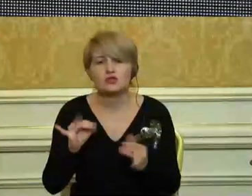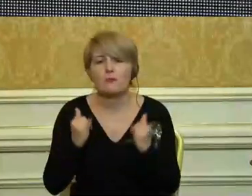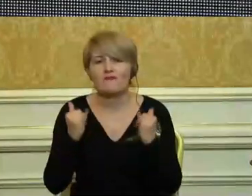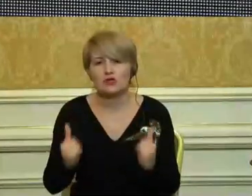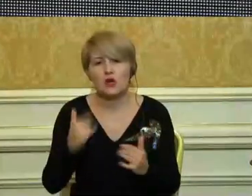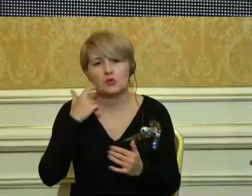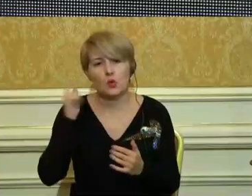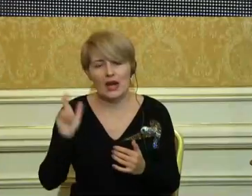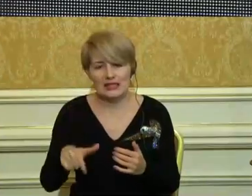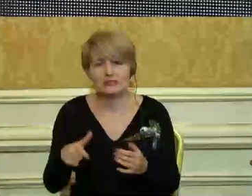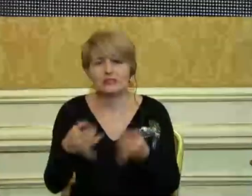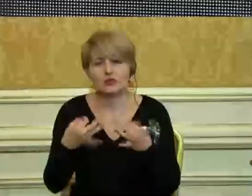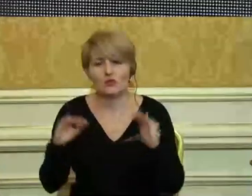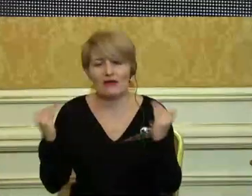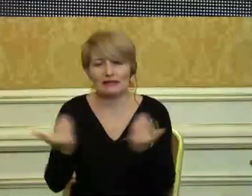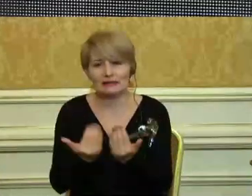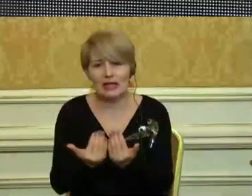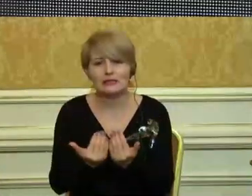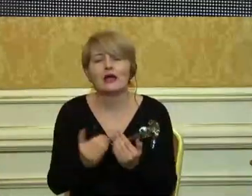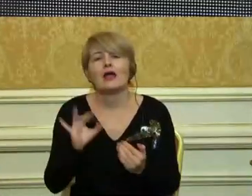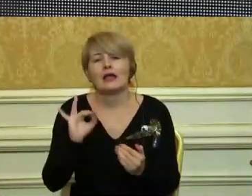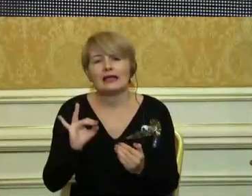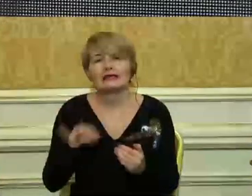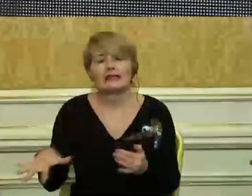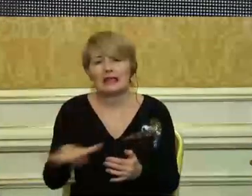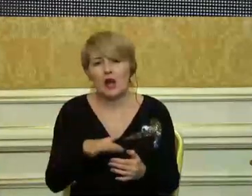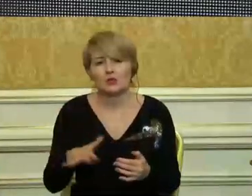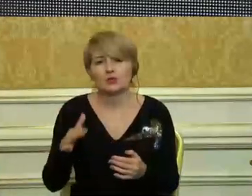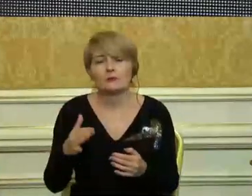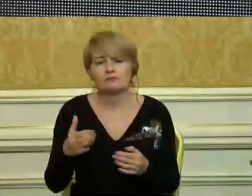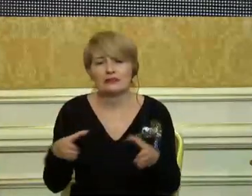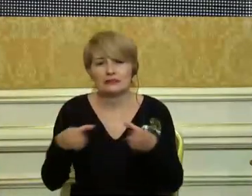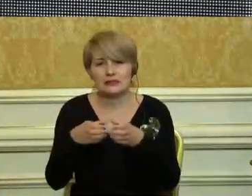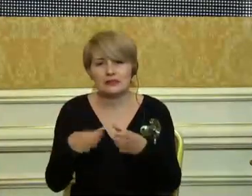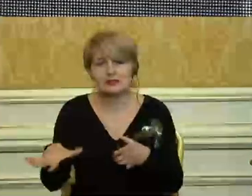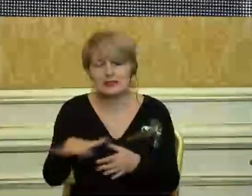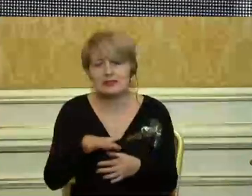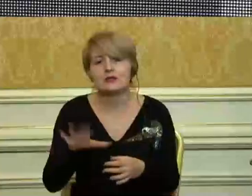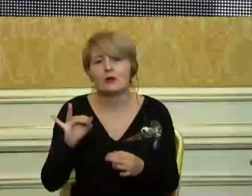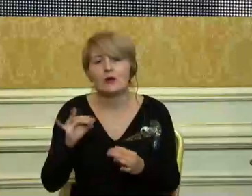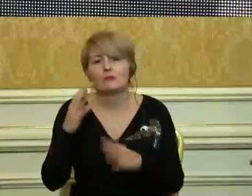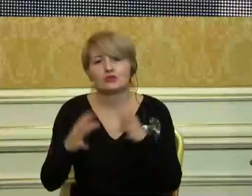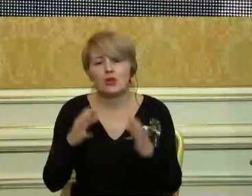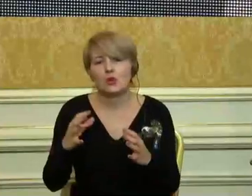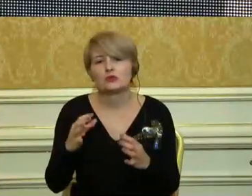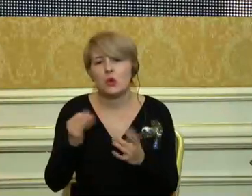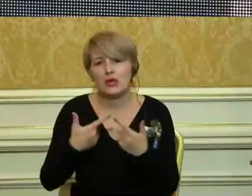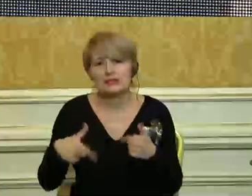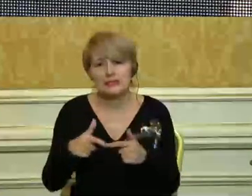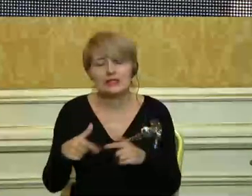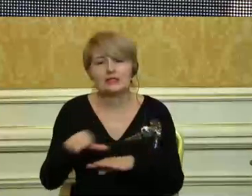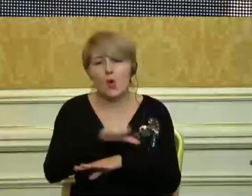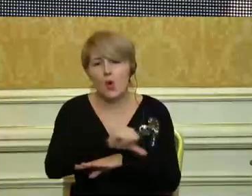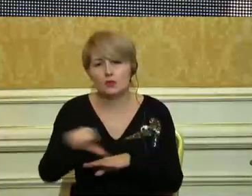recognized borders extending to its territorial waters. The United States also condemns